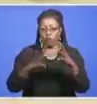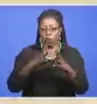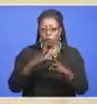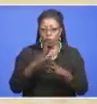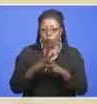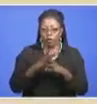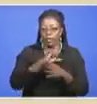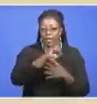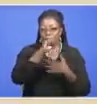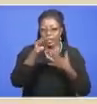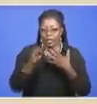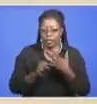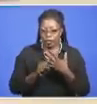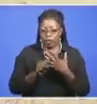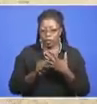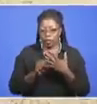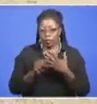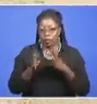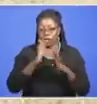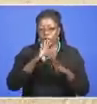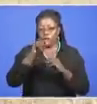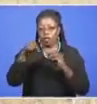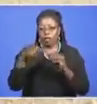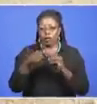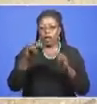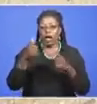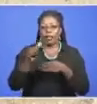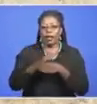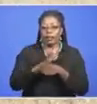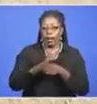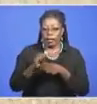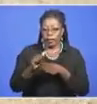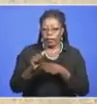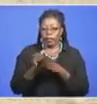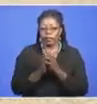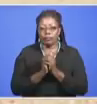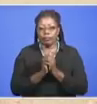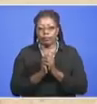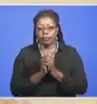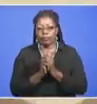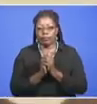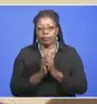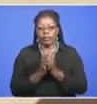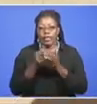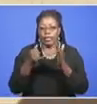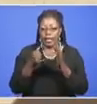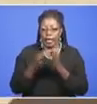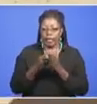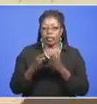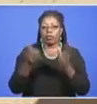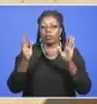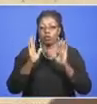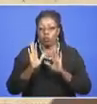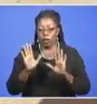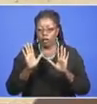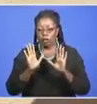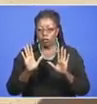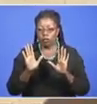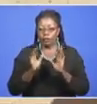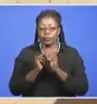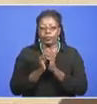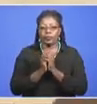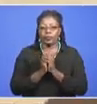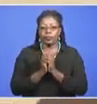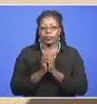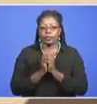Branson, Missouri. The players spoke about how practice sessions have been going. It's been wonderful because